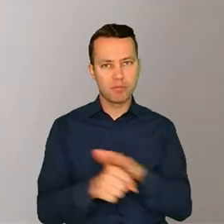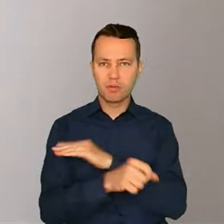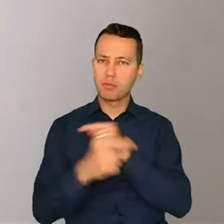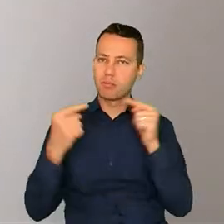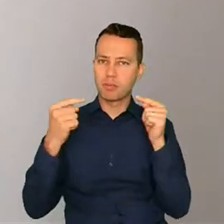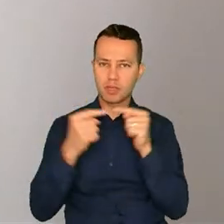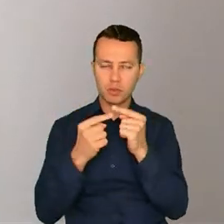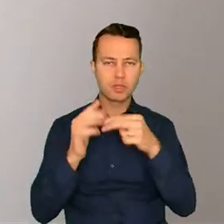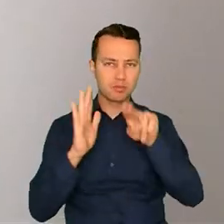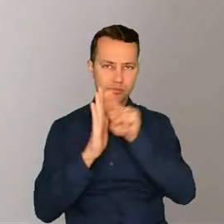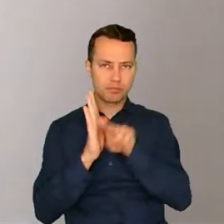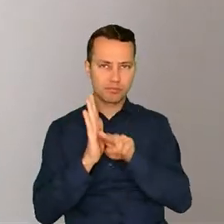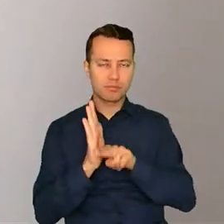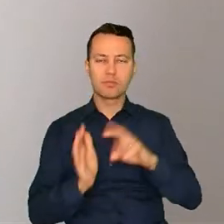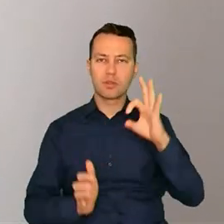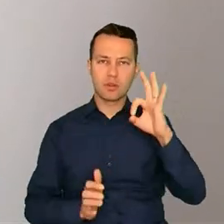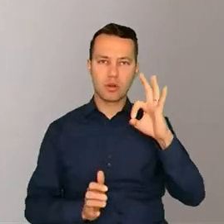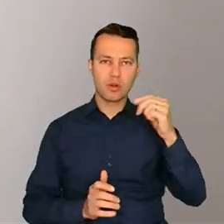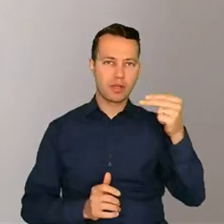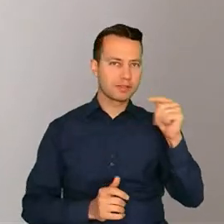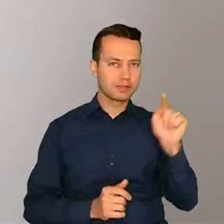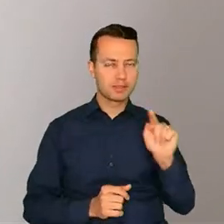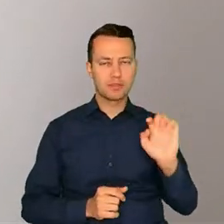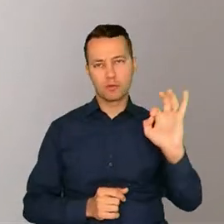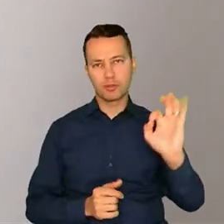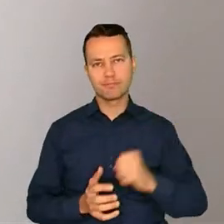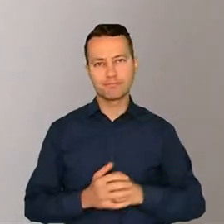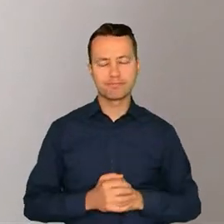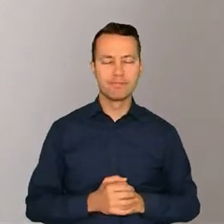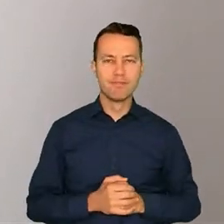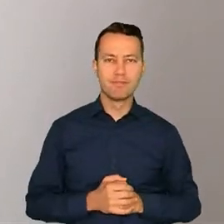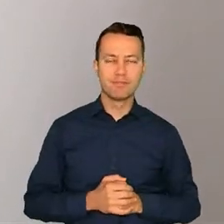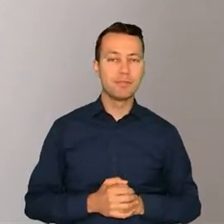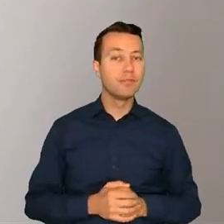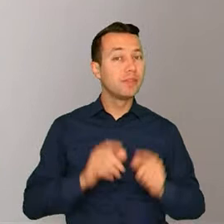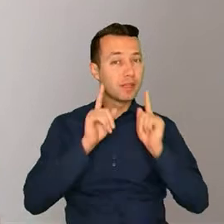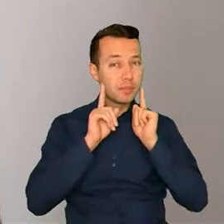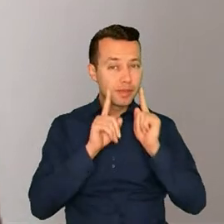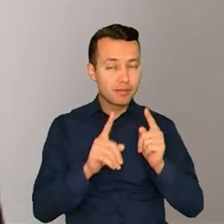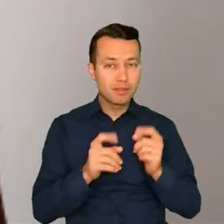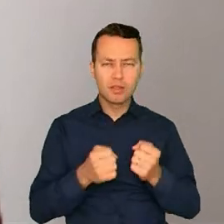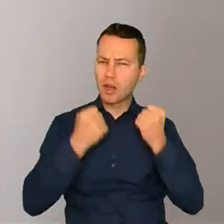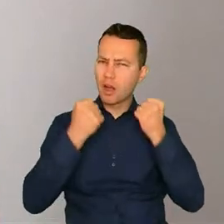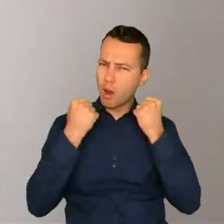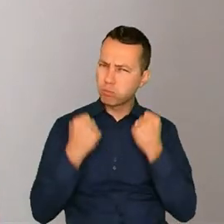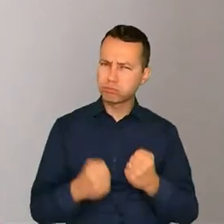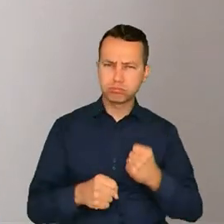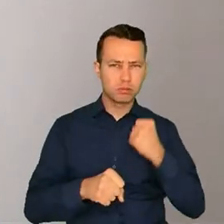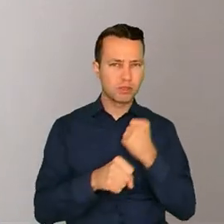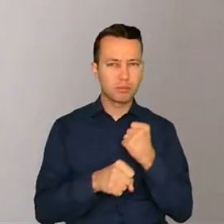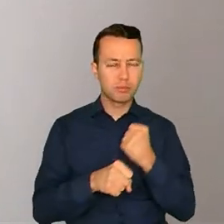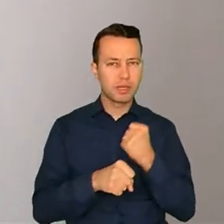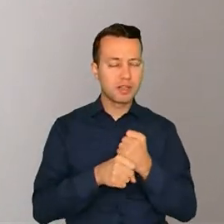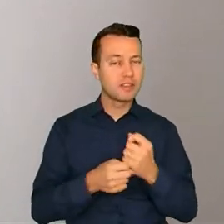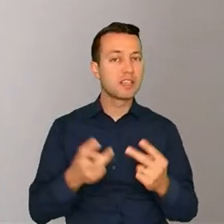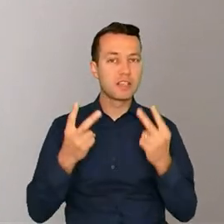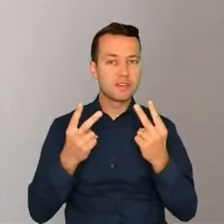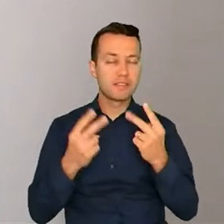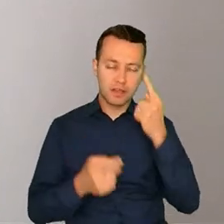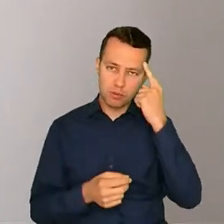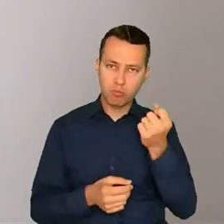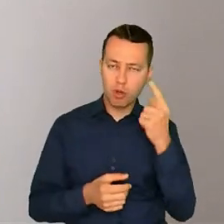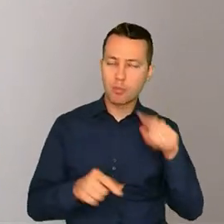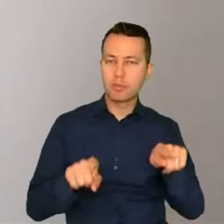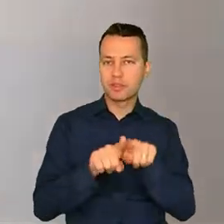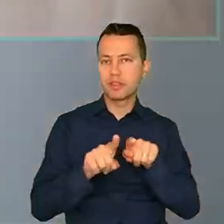lot of the hard work in outlining the key concepts and expectations. I'll try not to repeat, but just to add maybe a little more